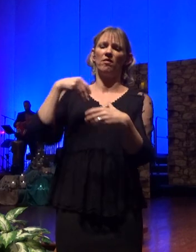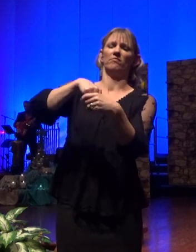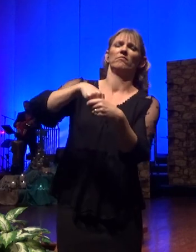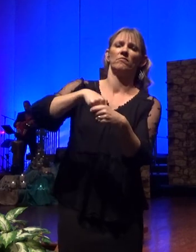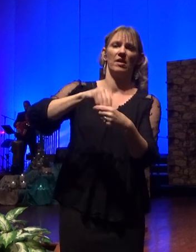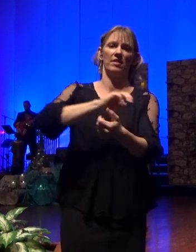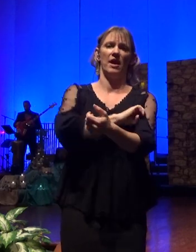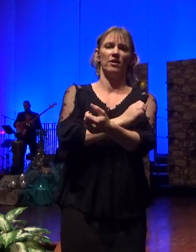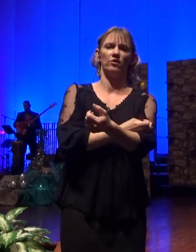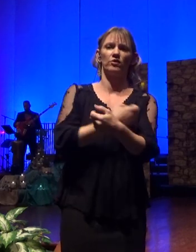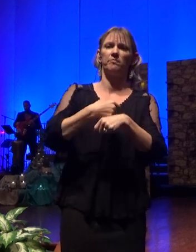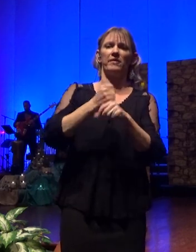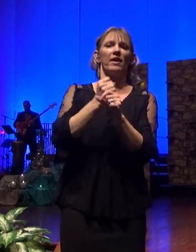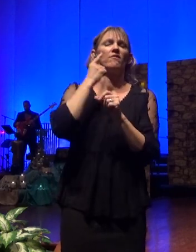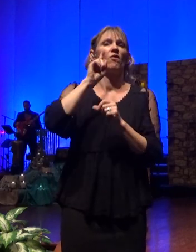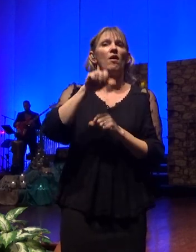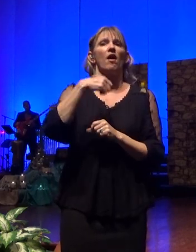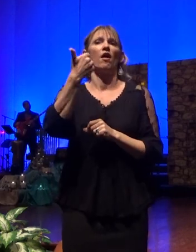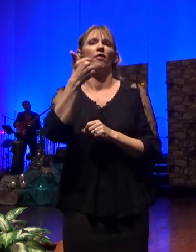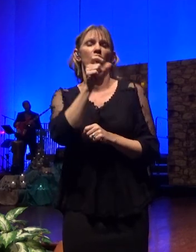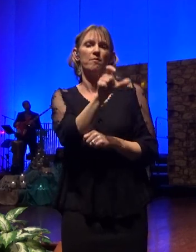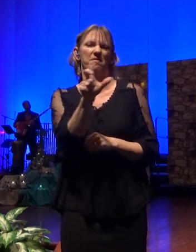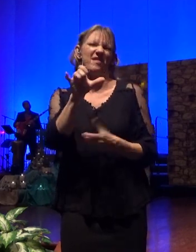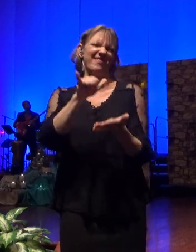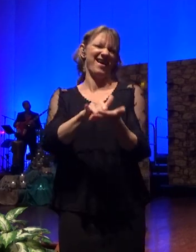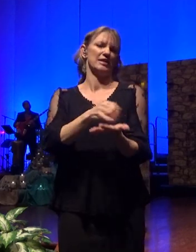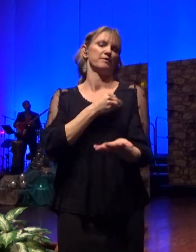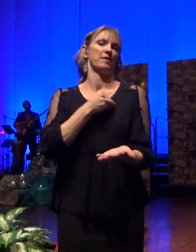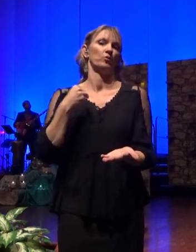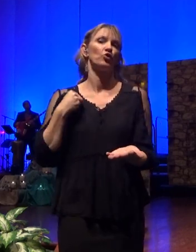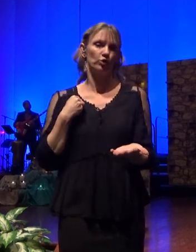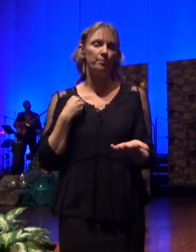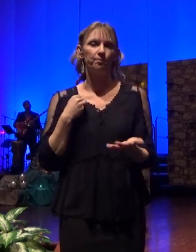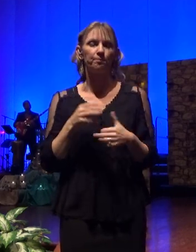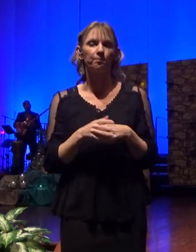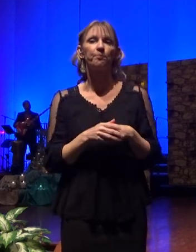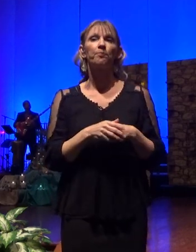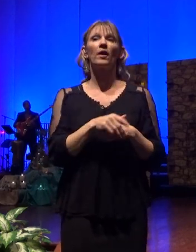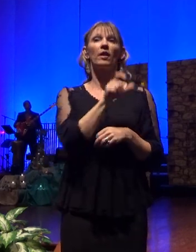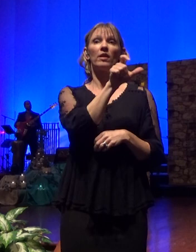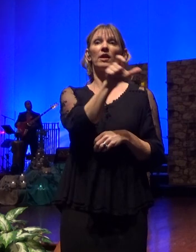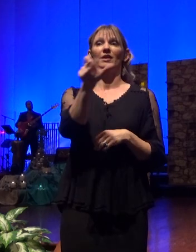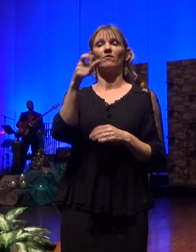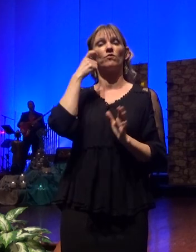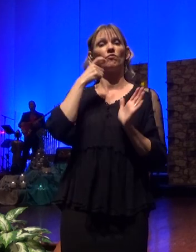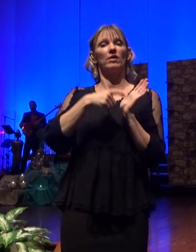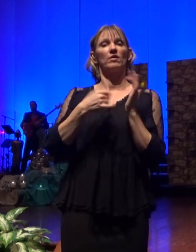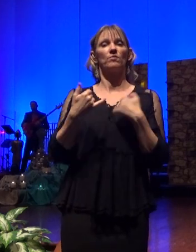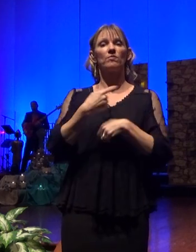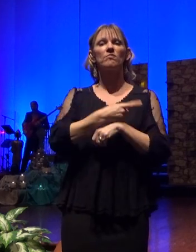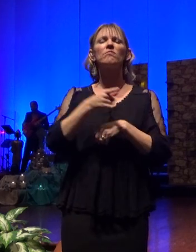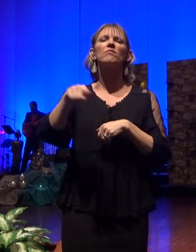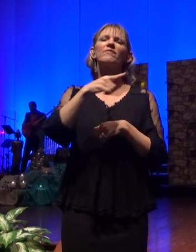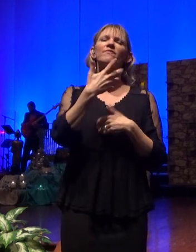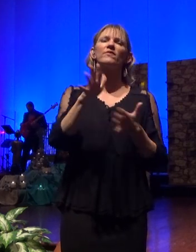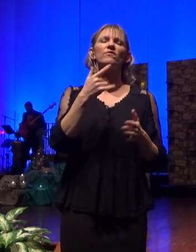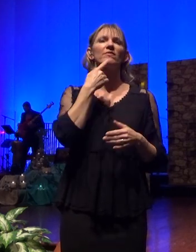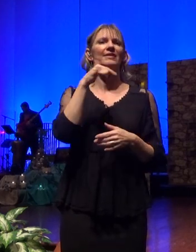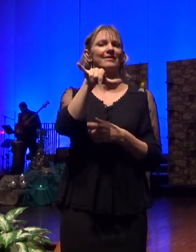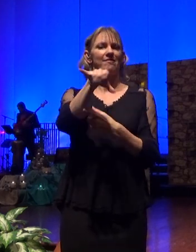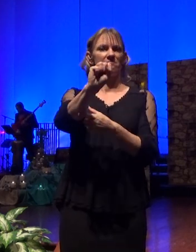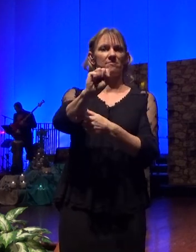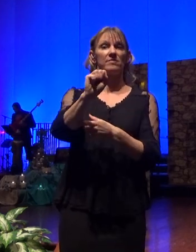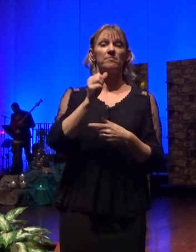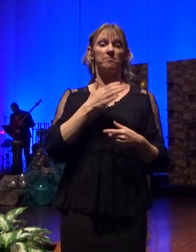creating it for other people. And that's what membership is. The individuals who we recognize today have said yes, not only to their own